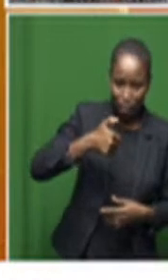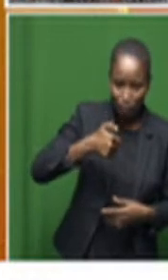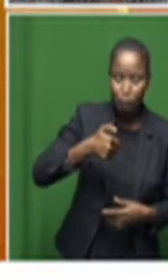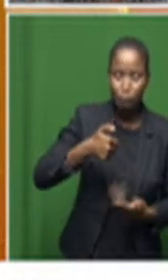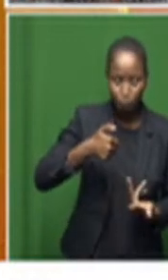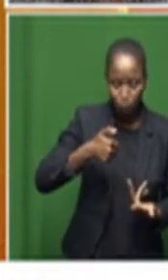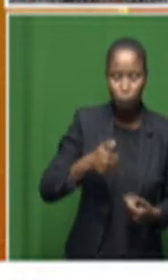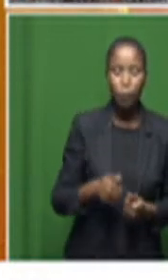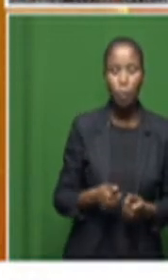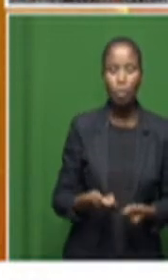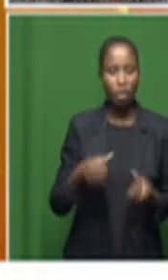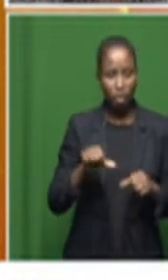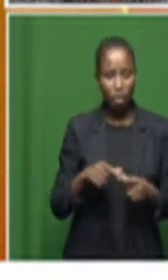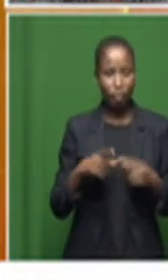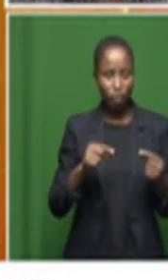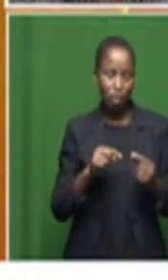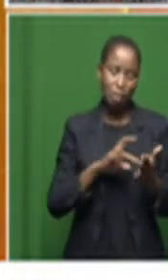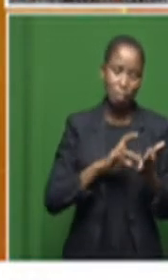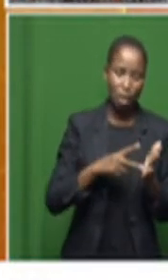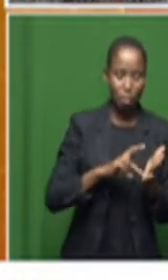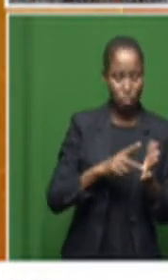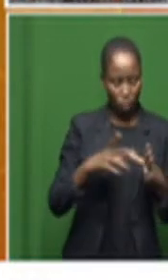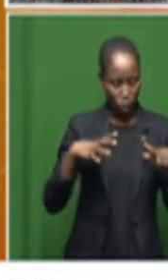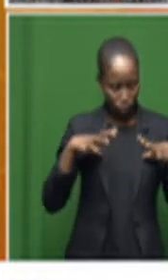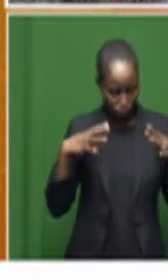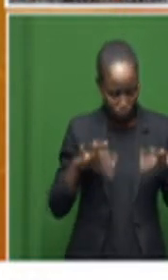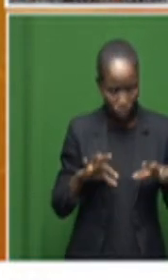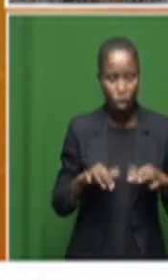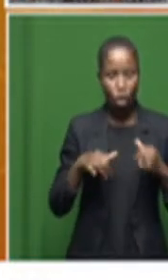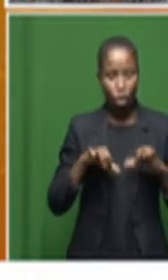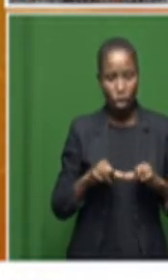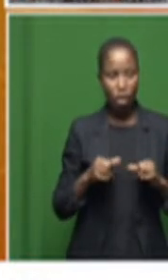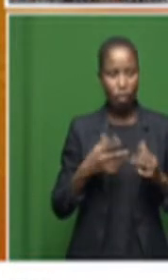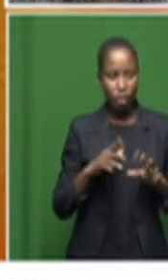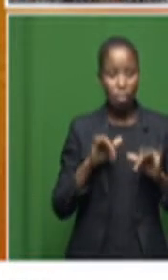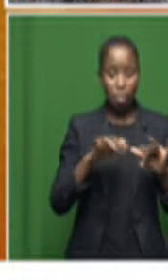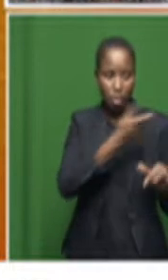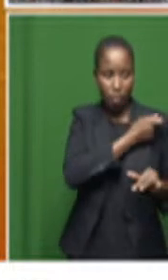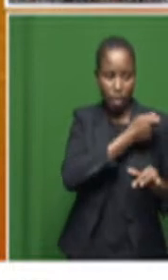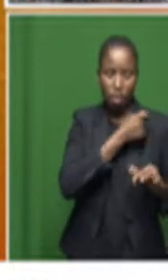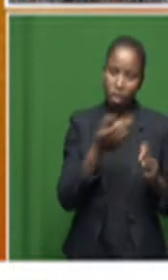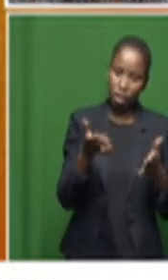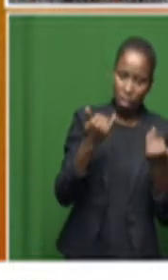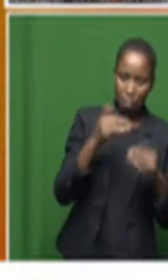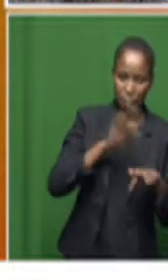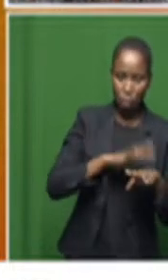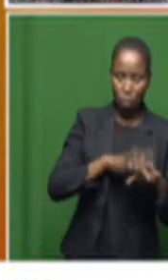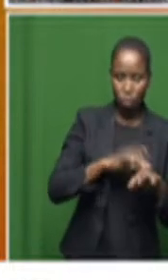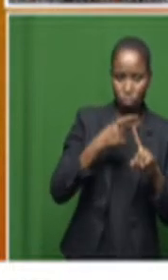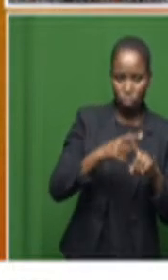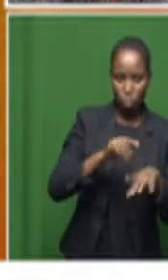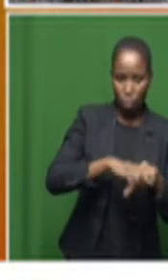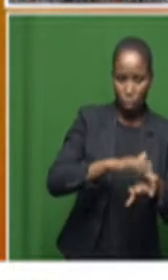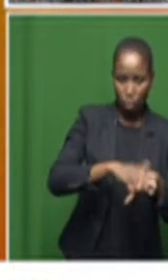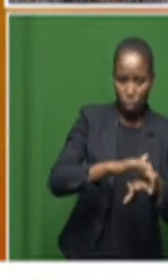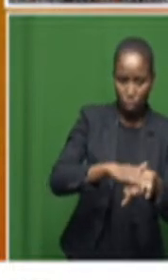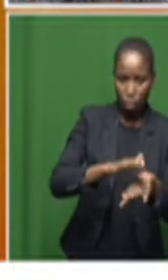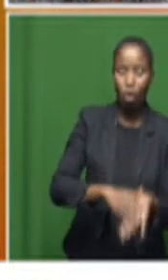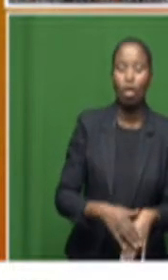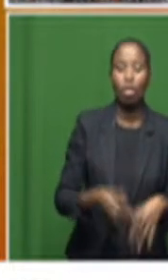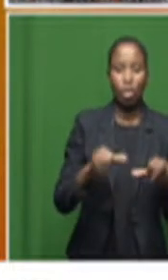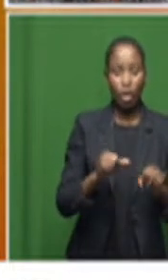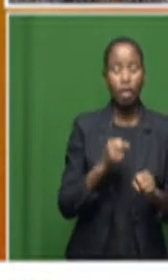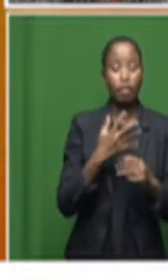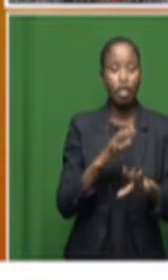we were able to then plan around that, augment our vaccinators, increase the targets, and ensure that